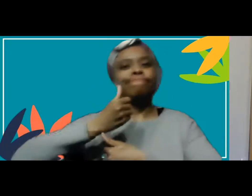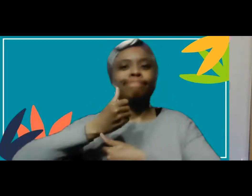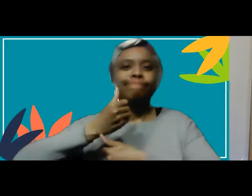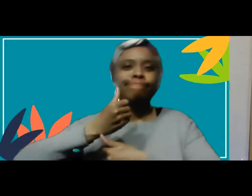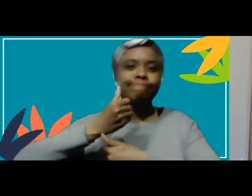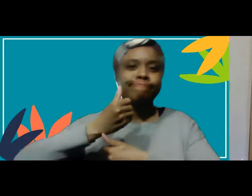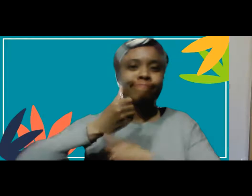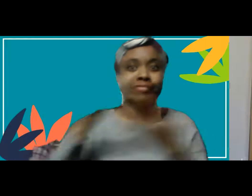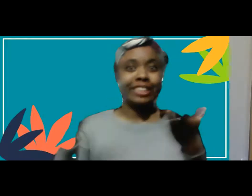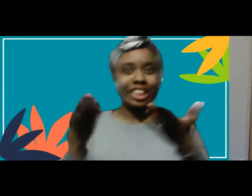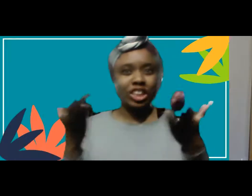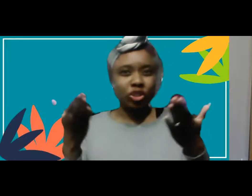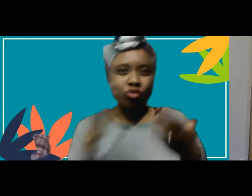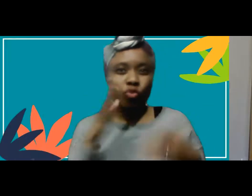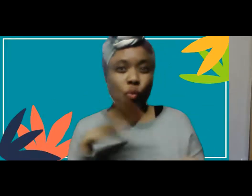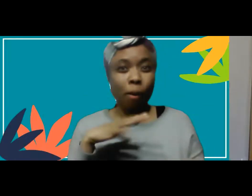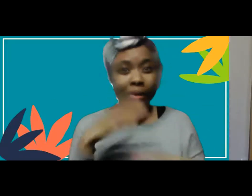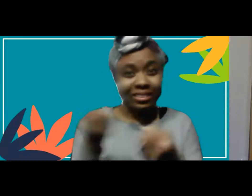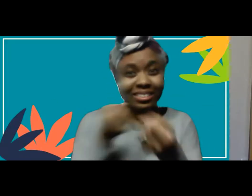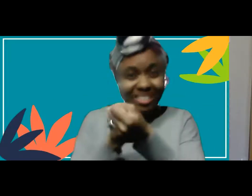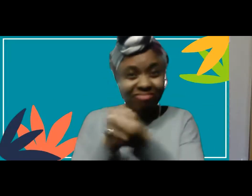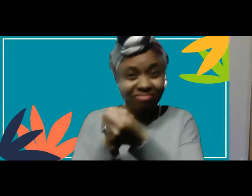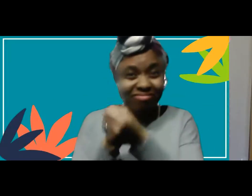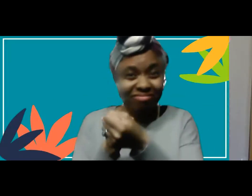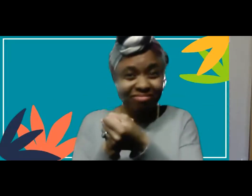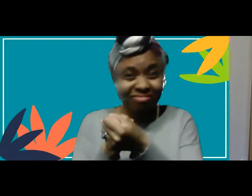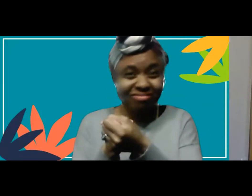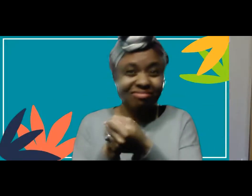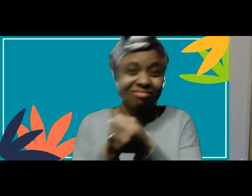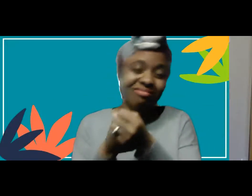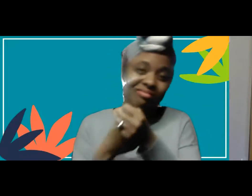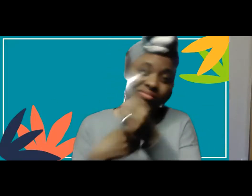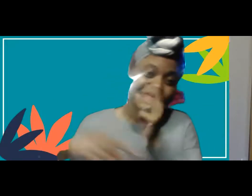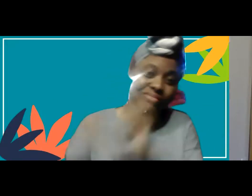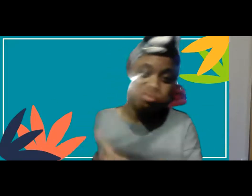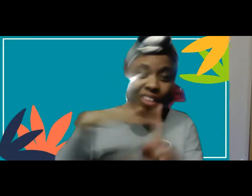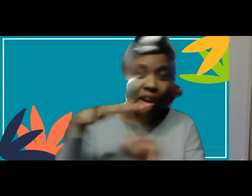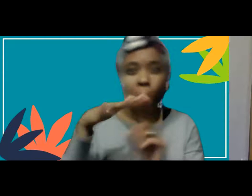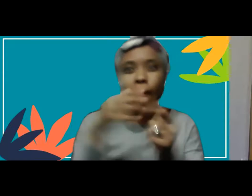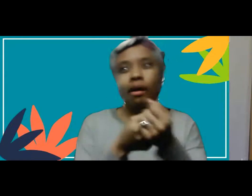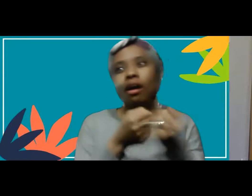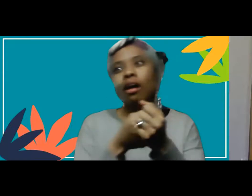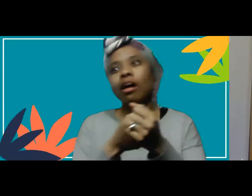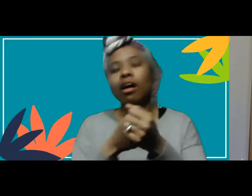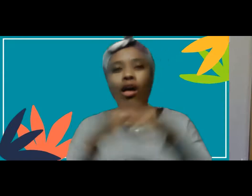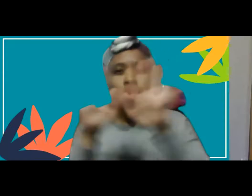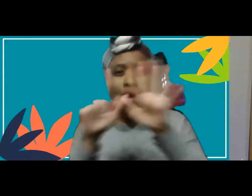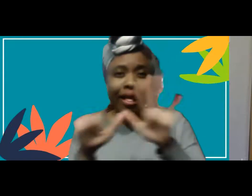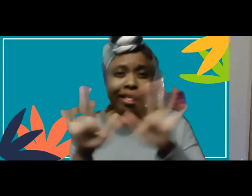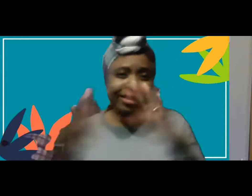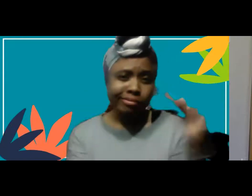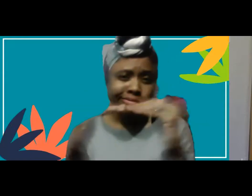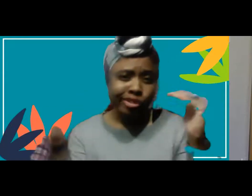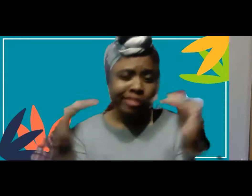advocacy and environmental advocacy, climate justice, the progressive spaces, this idea that